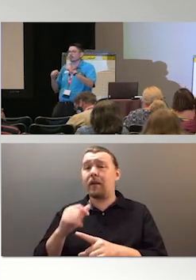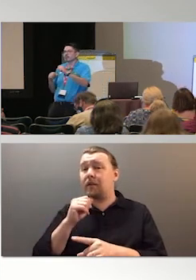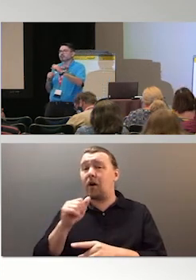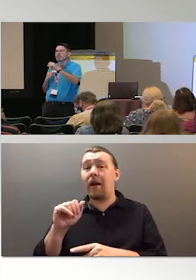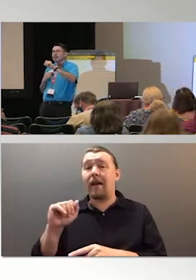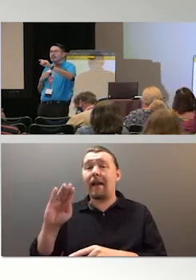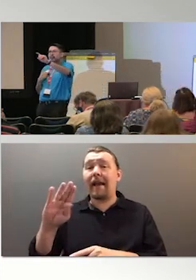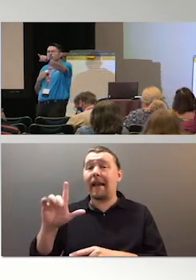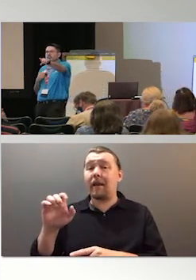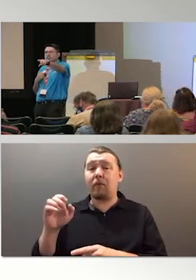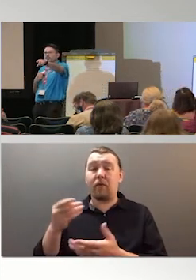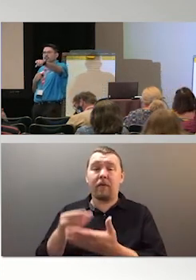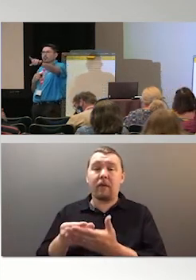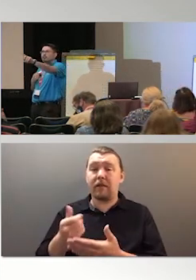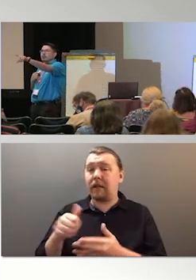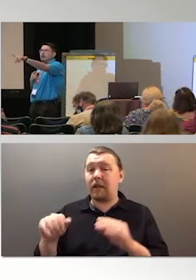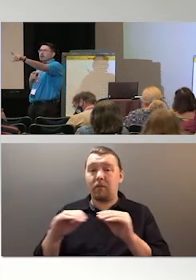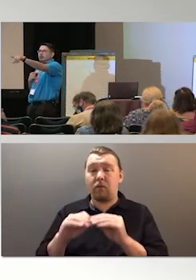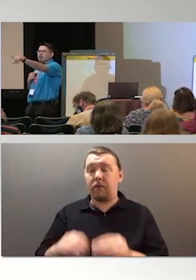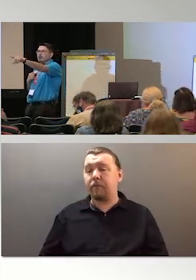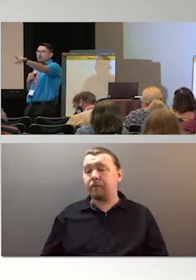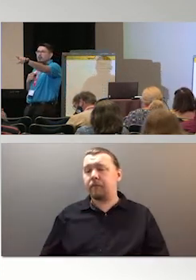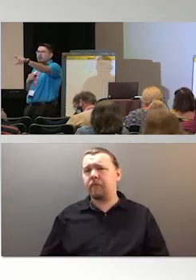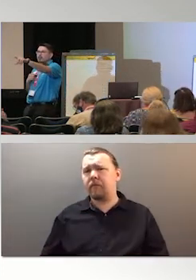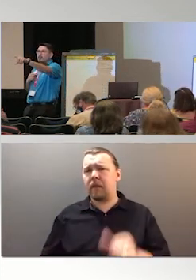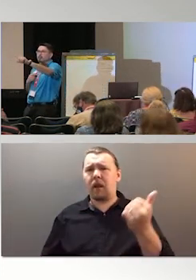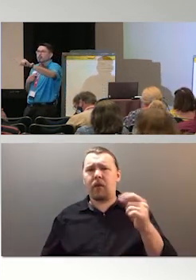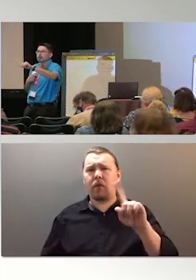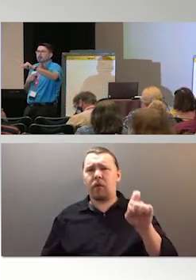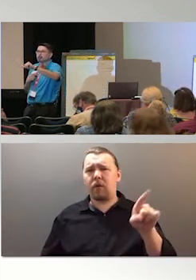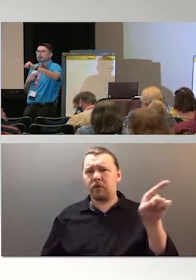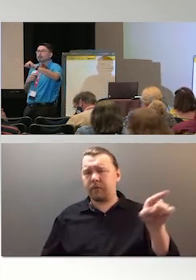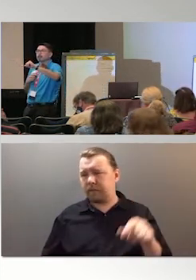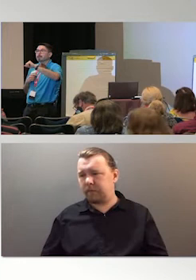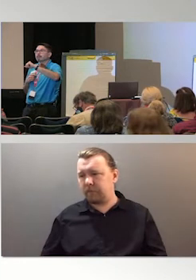Able funds. They got a question over here, and then I'll